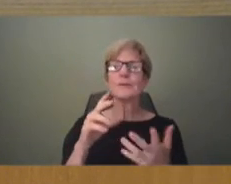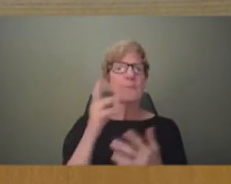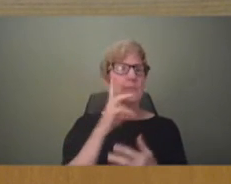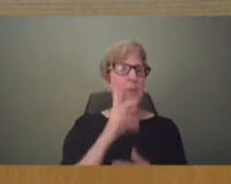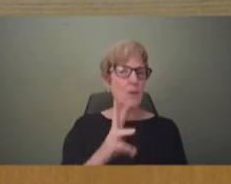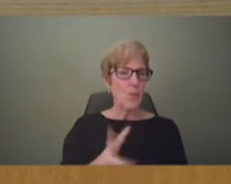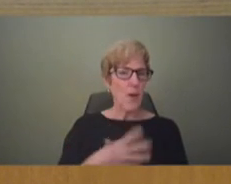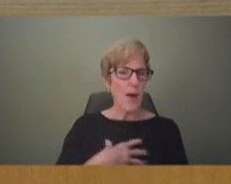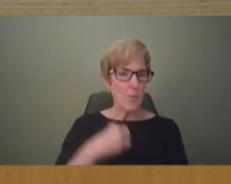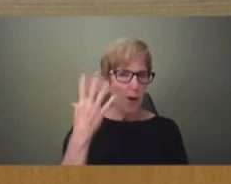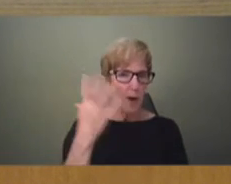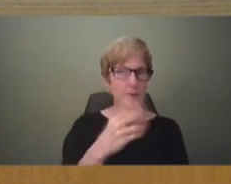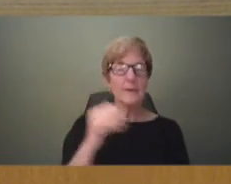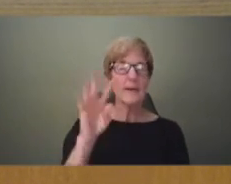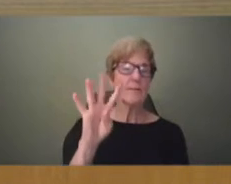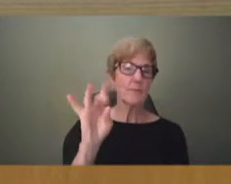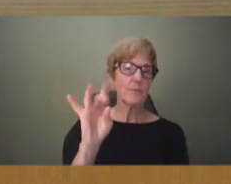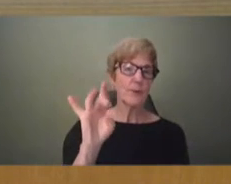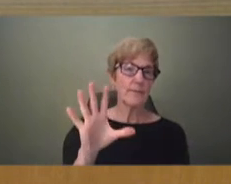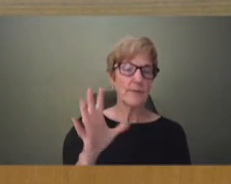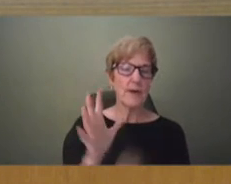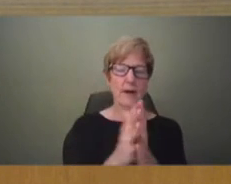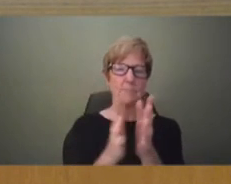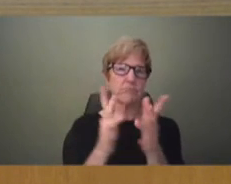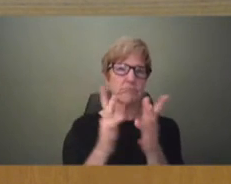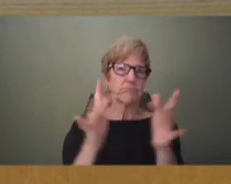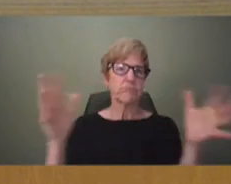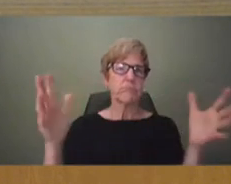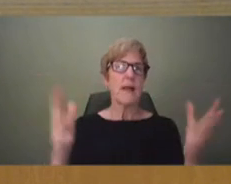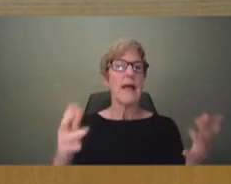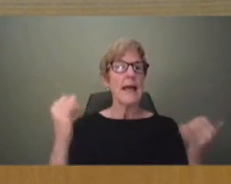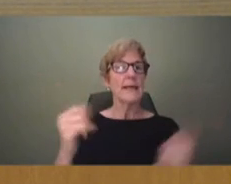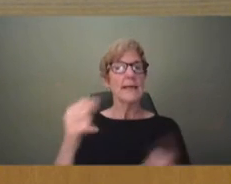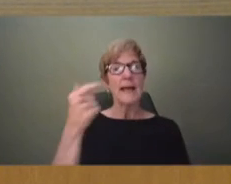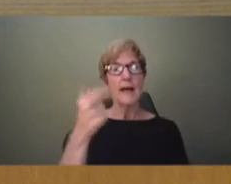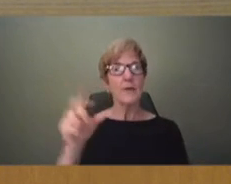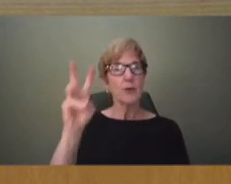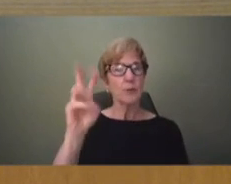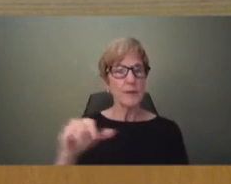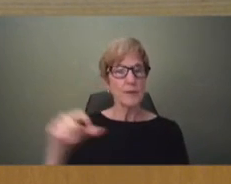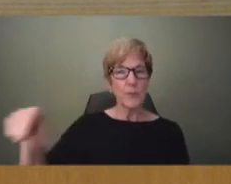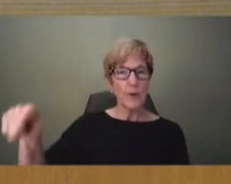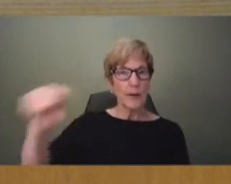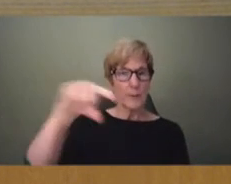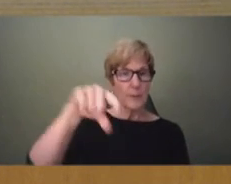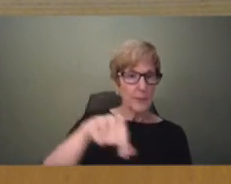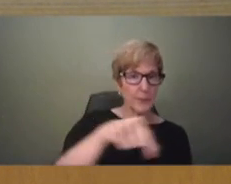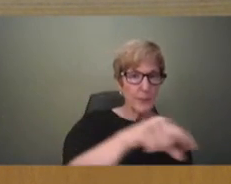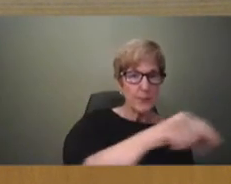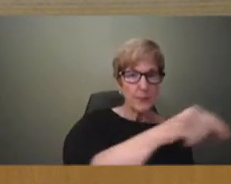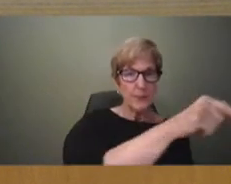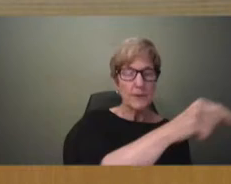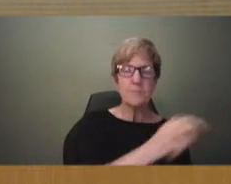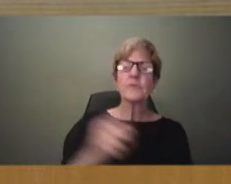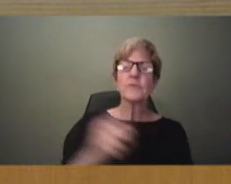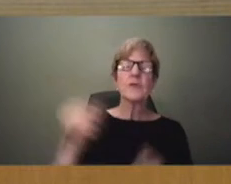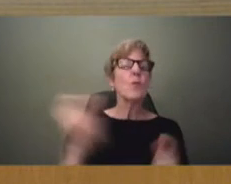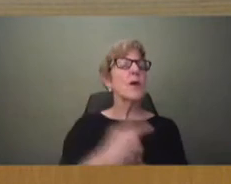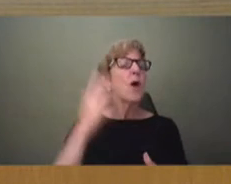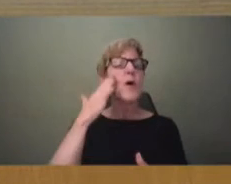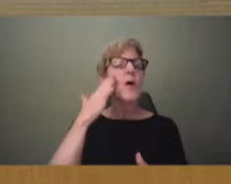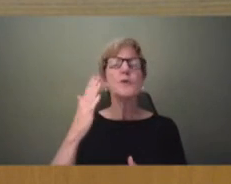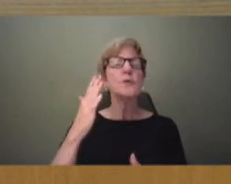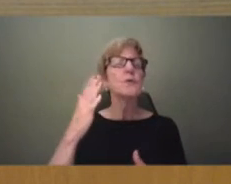and 485 and now with the greenway coming about we all knew this was coming one